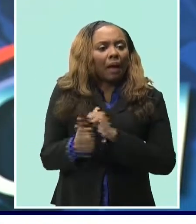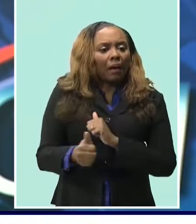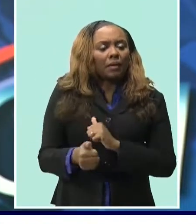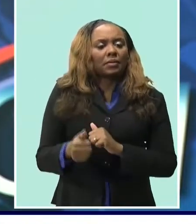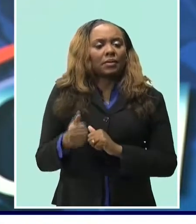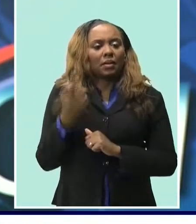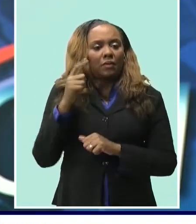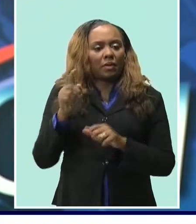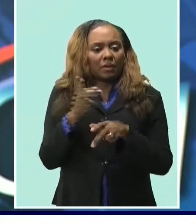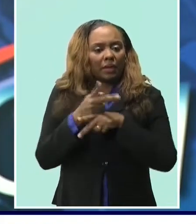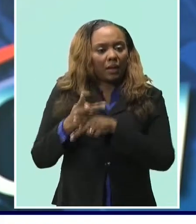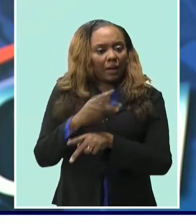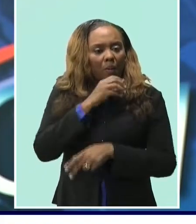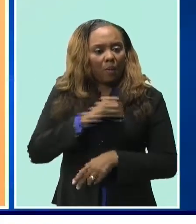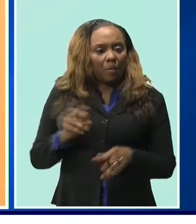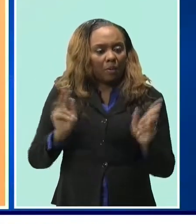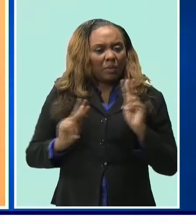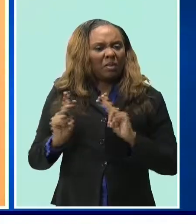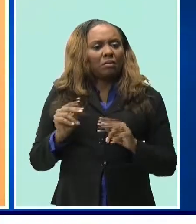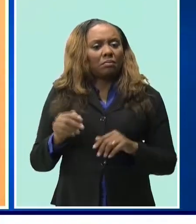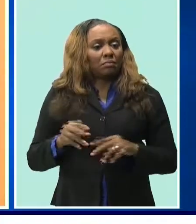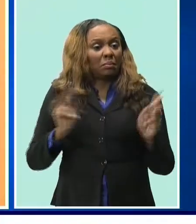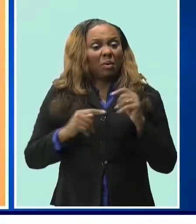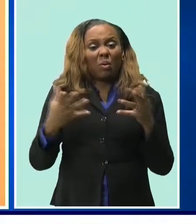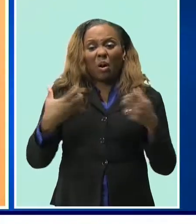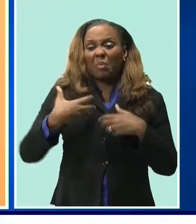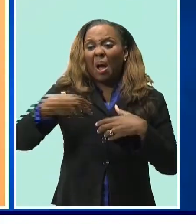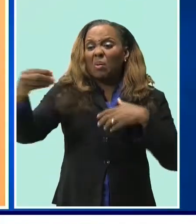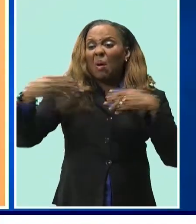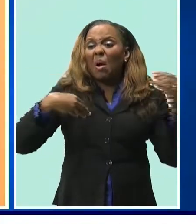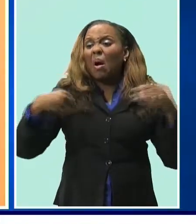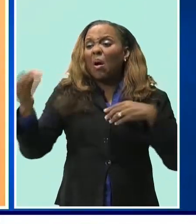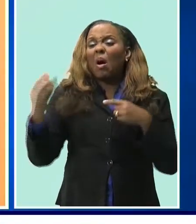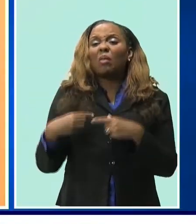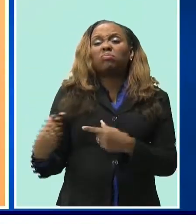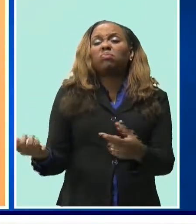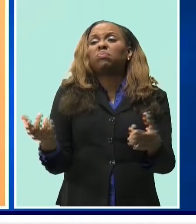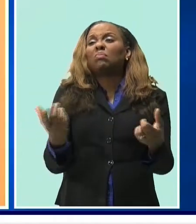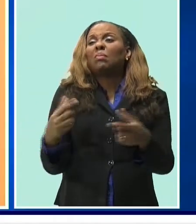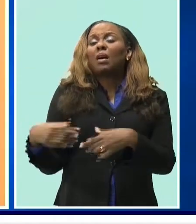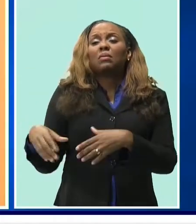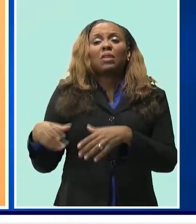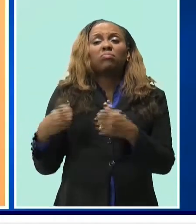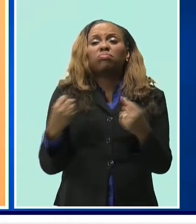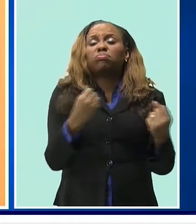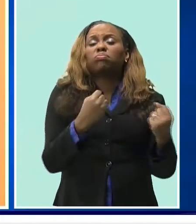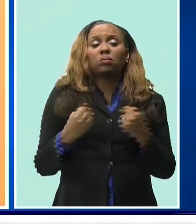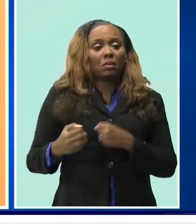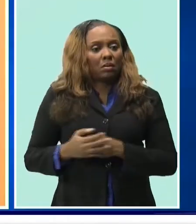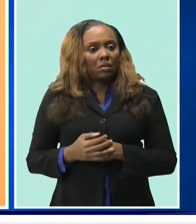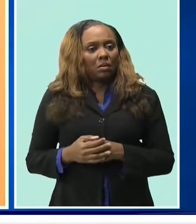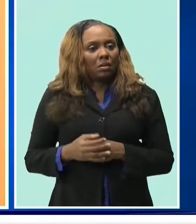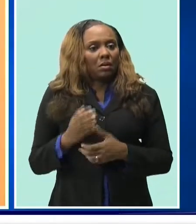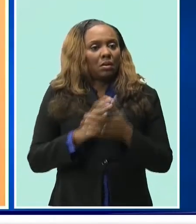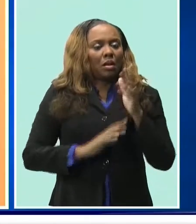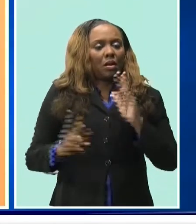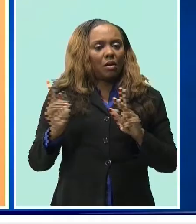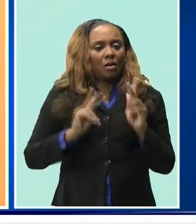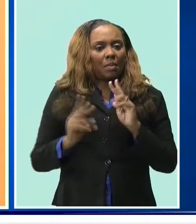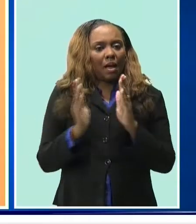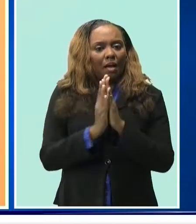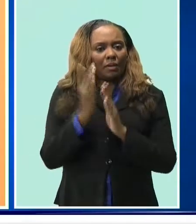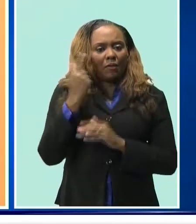elderly. We are seeing cases of persons asking for up to 9 passes to look after a